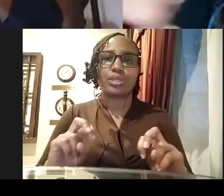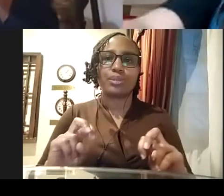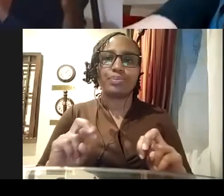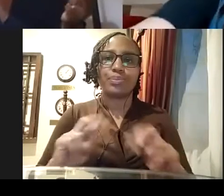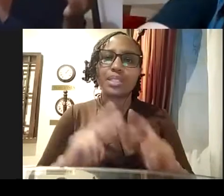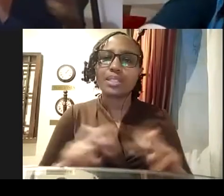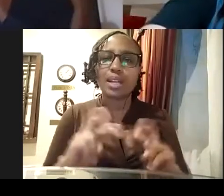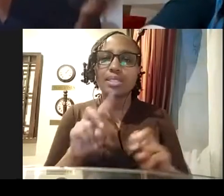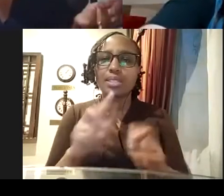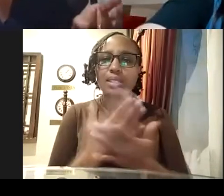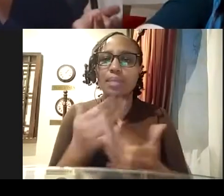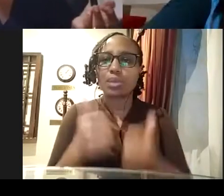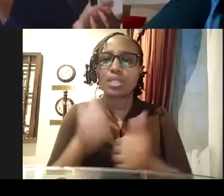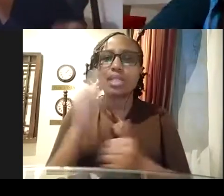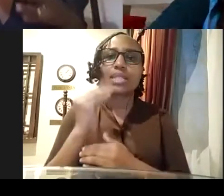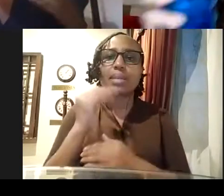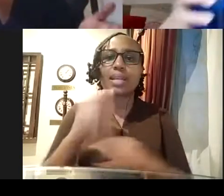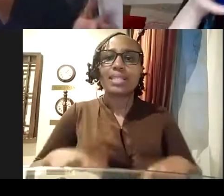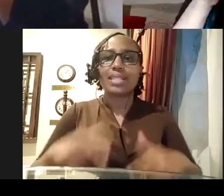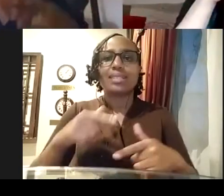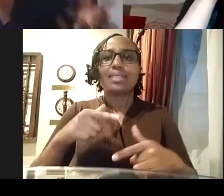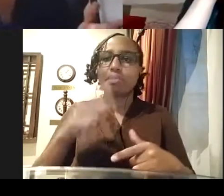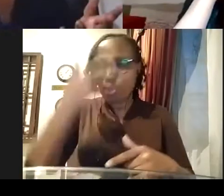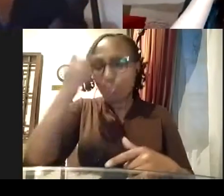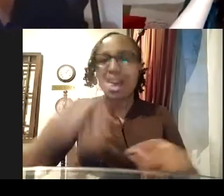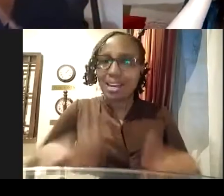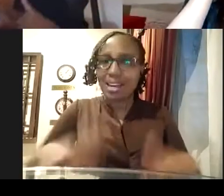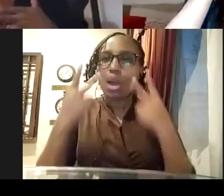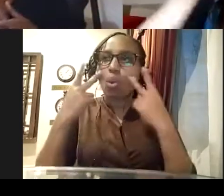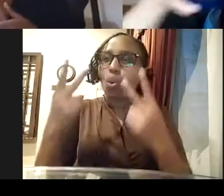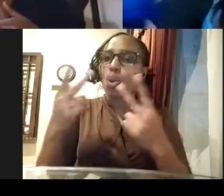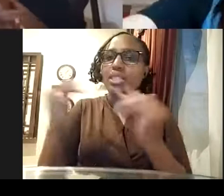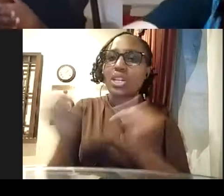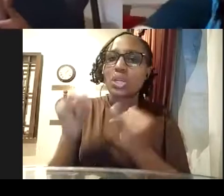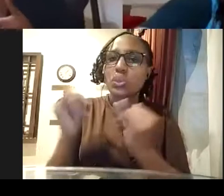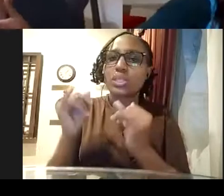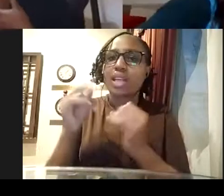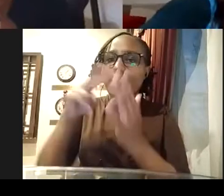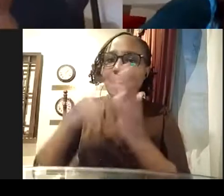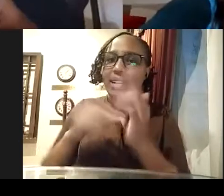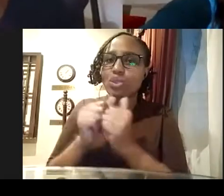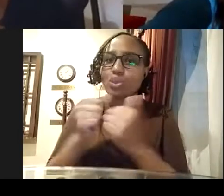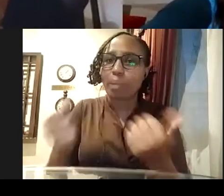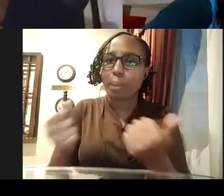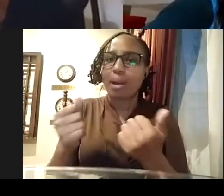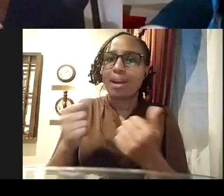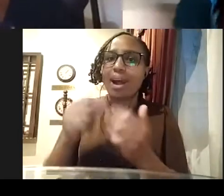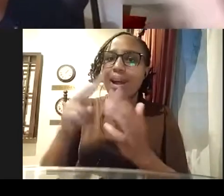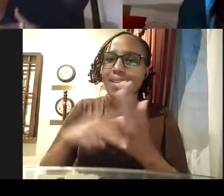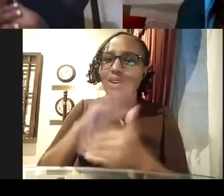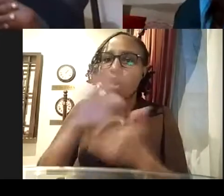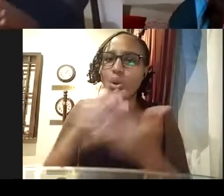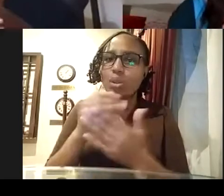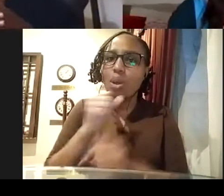that I had experienced real time, because I lived in Kenya during the violence. I had watched the news, I'd read the papers, I'd read all of the work that had come out because of the violence.